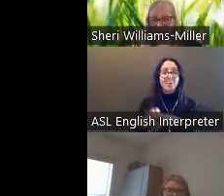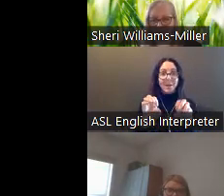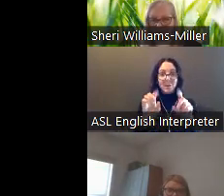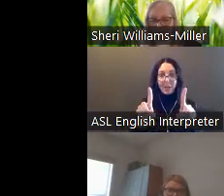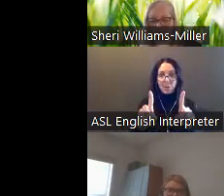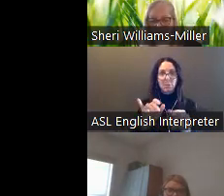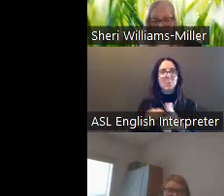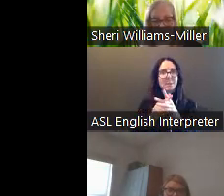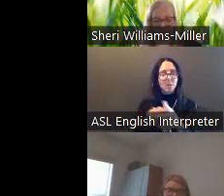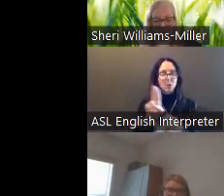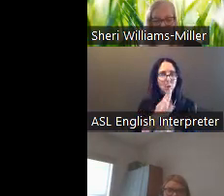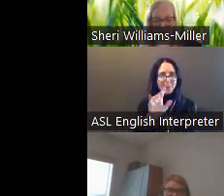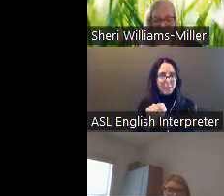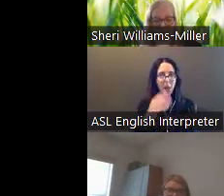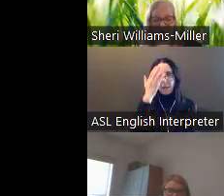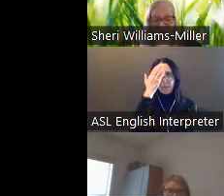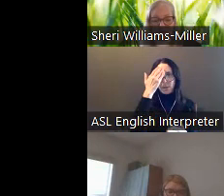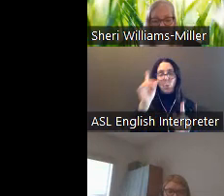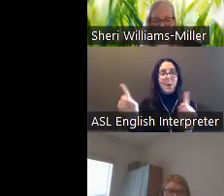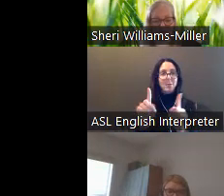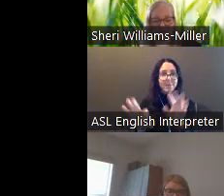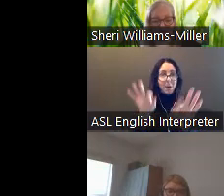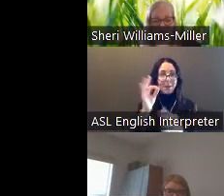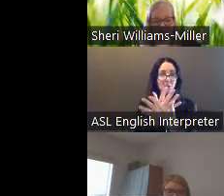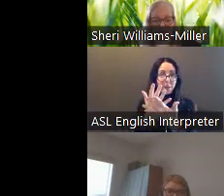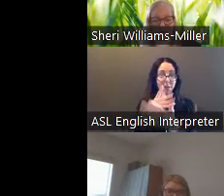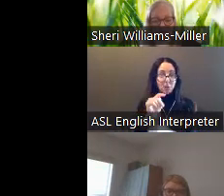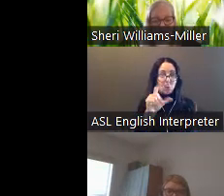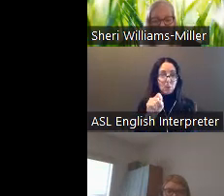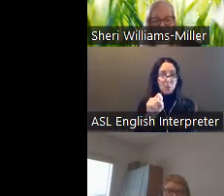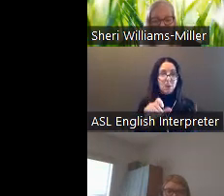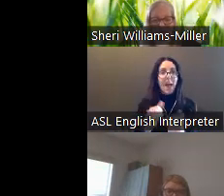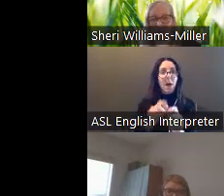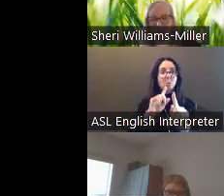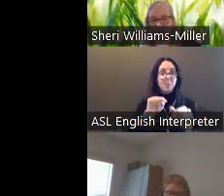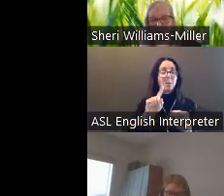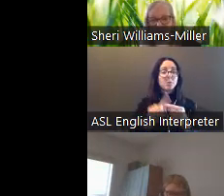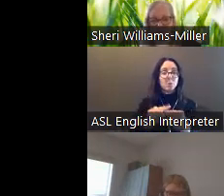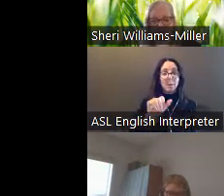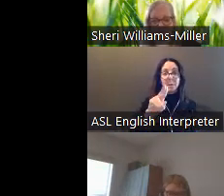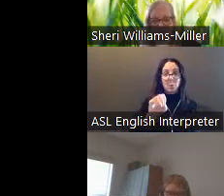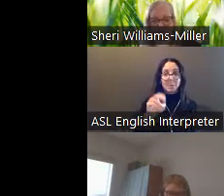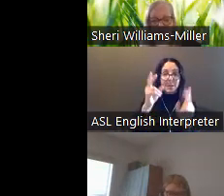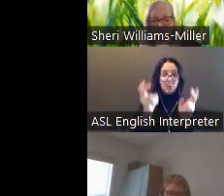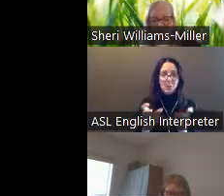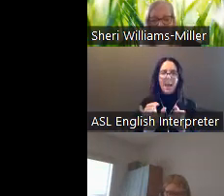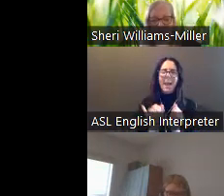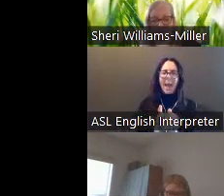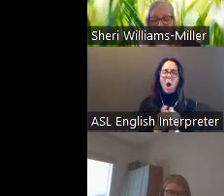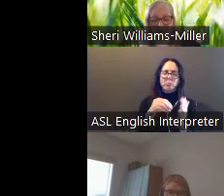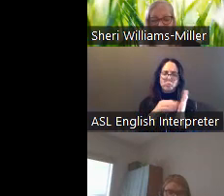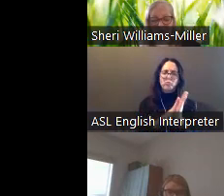had awareness of where to find them, how to address abuse issues, and how to objectively